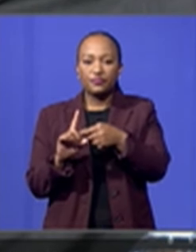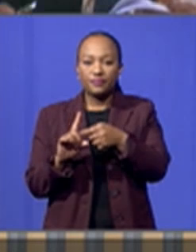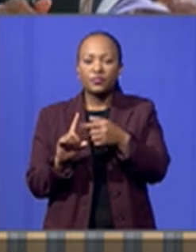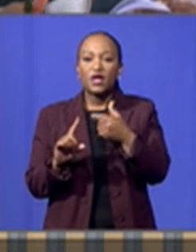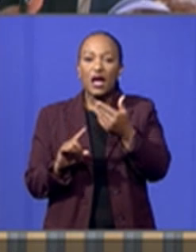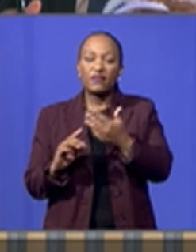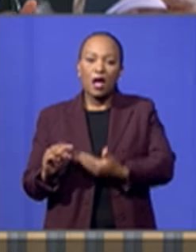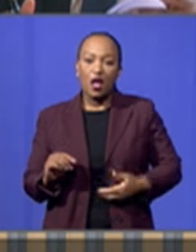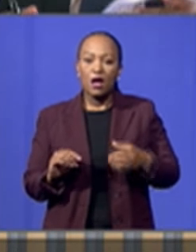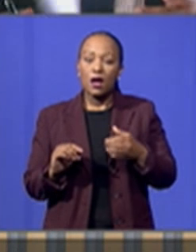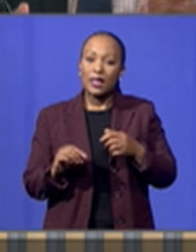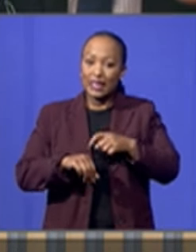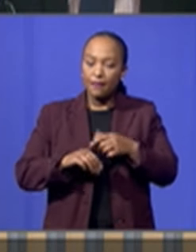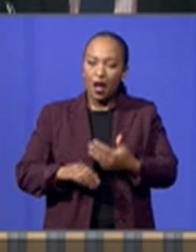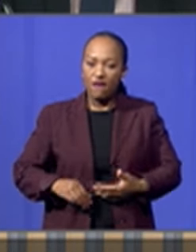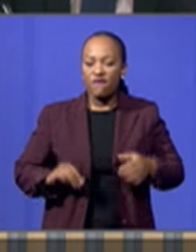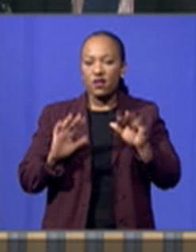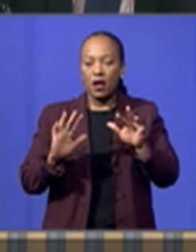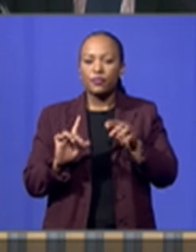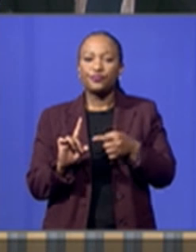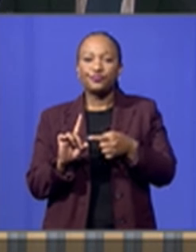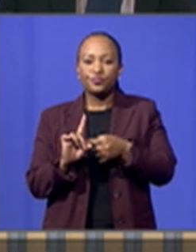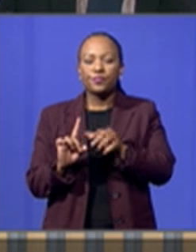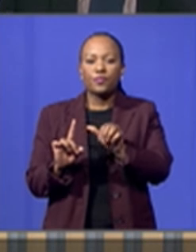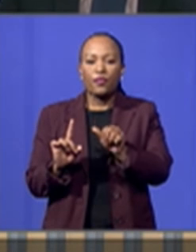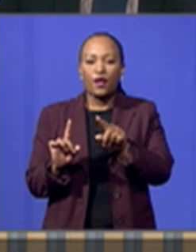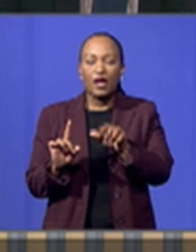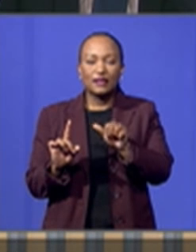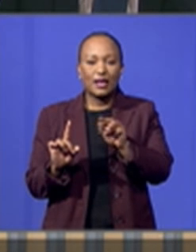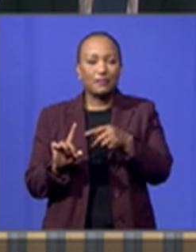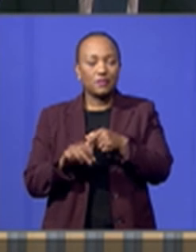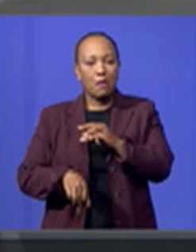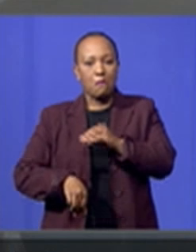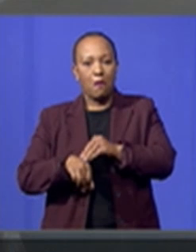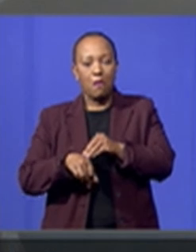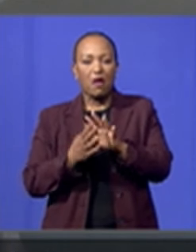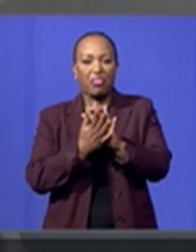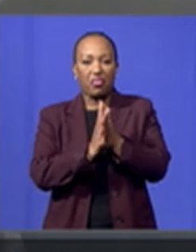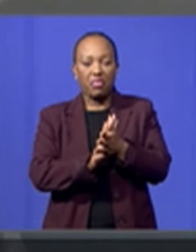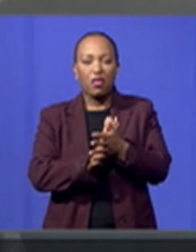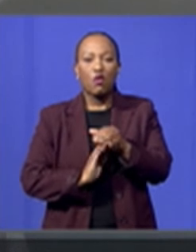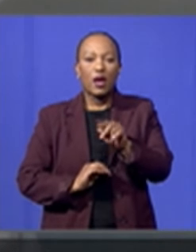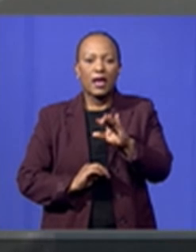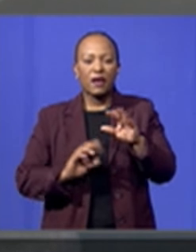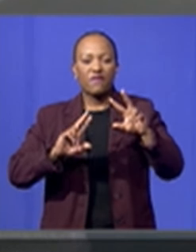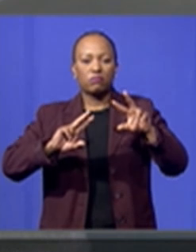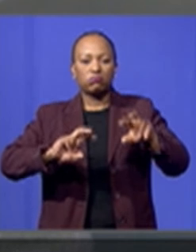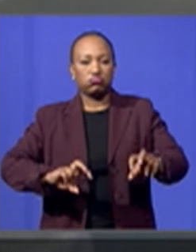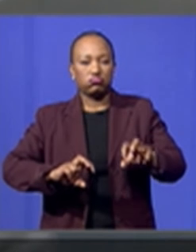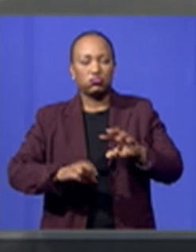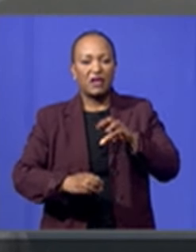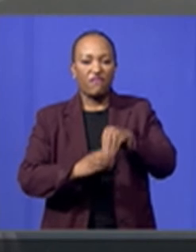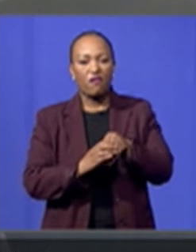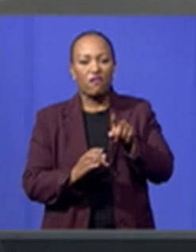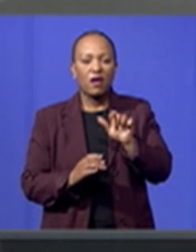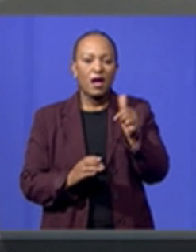ya borobongwe mo mosong. Adams o kailwe jaaka motlhodi wa mathata a kwa IDEC kwa dipatlisisong go akaretsa le